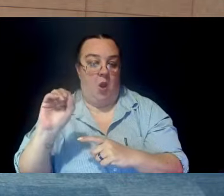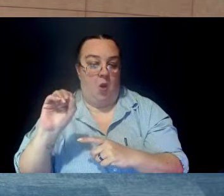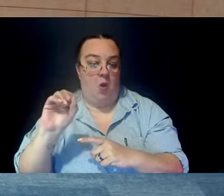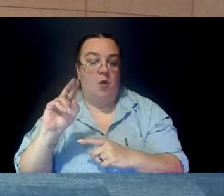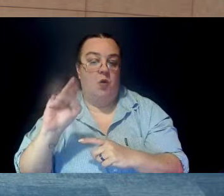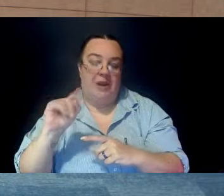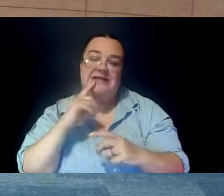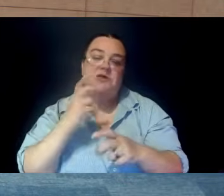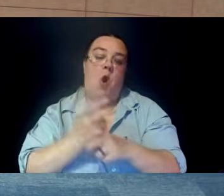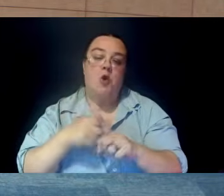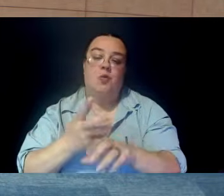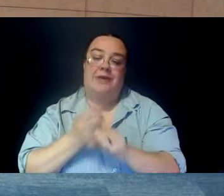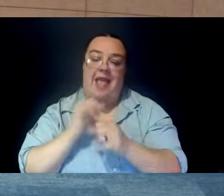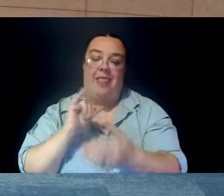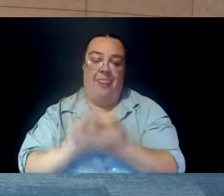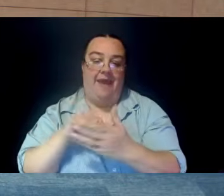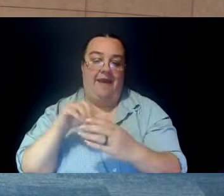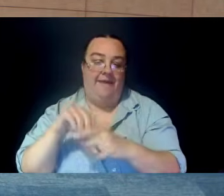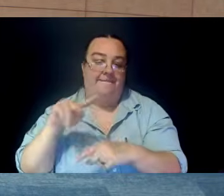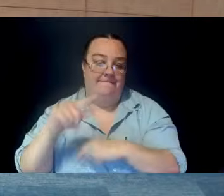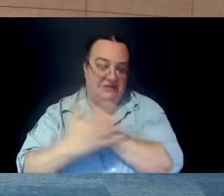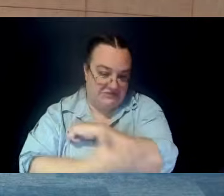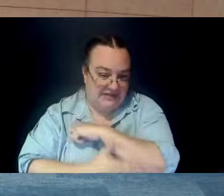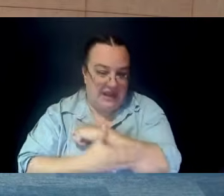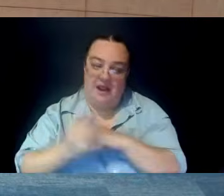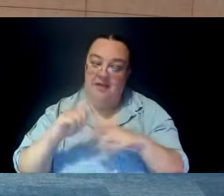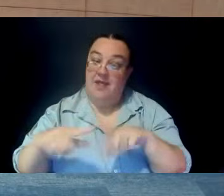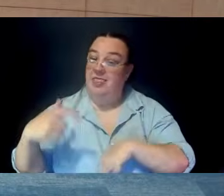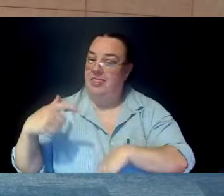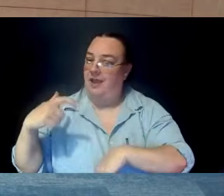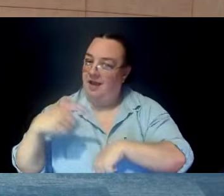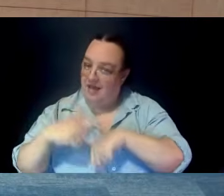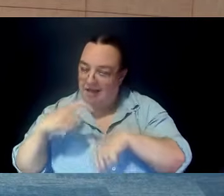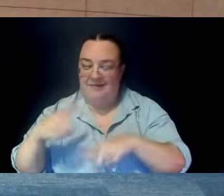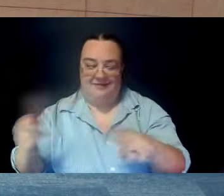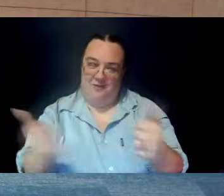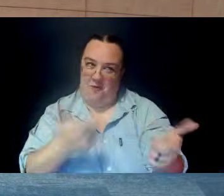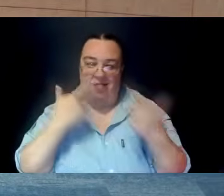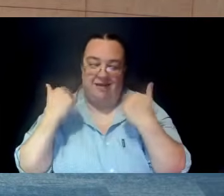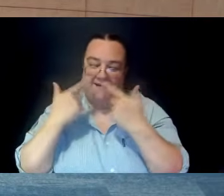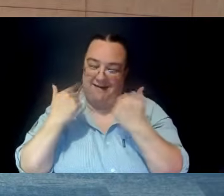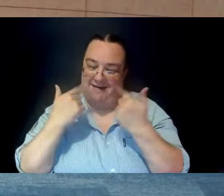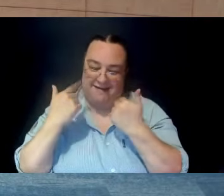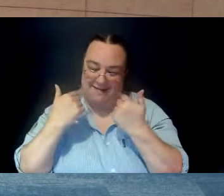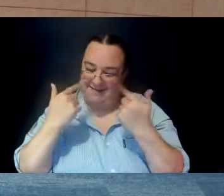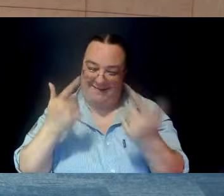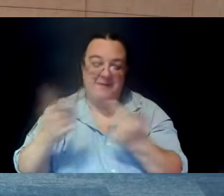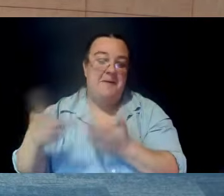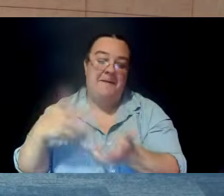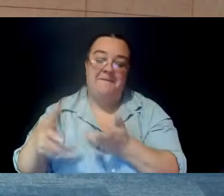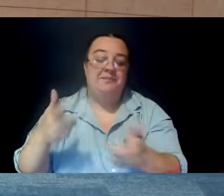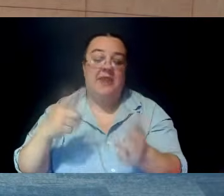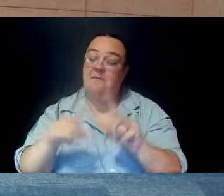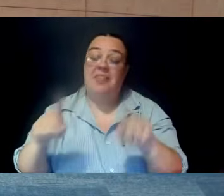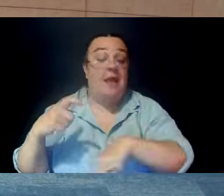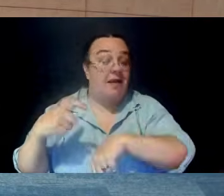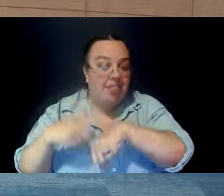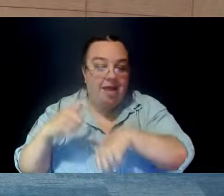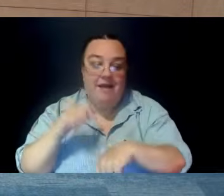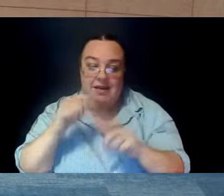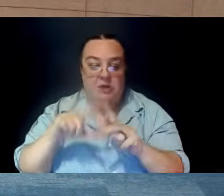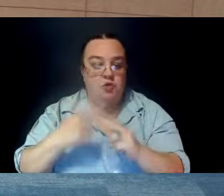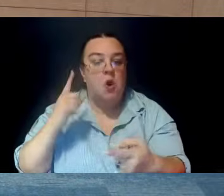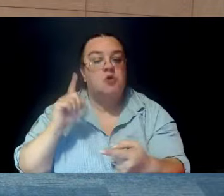yes, that's it. The clock does not start. The clock does not start until the